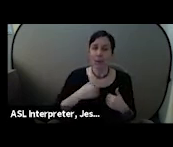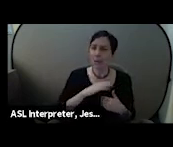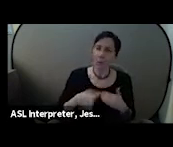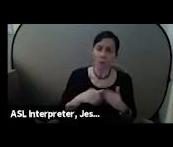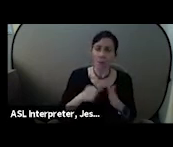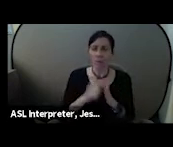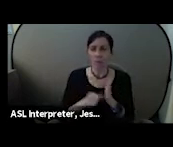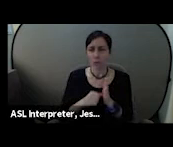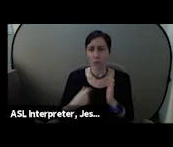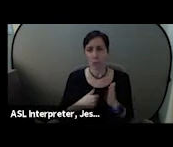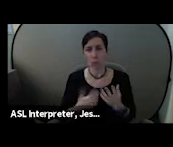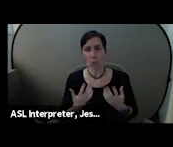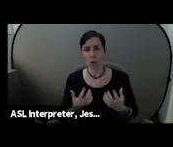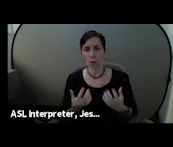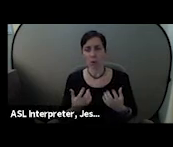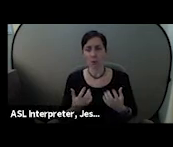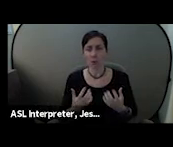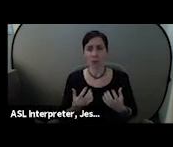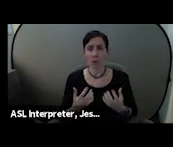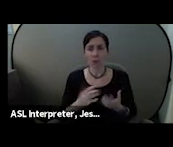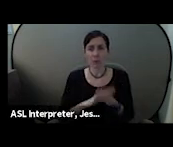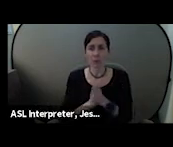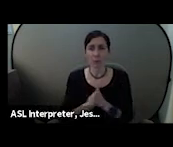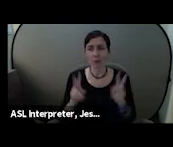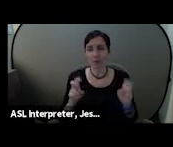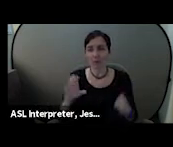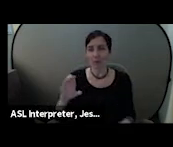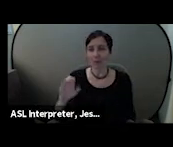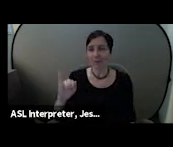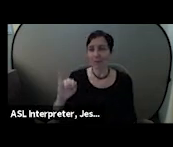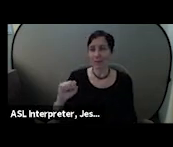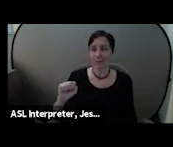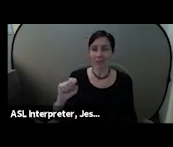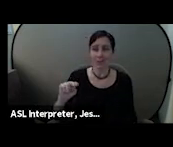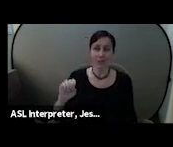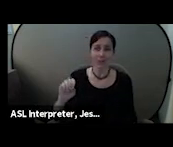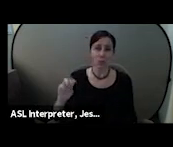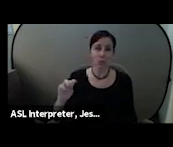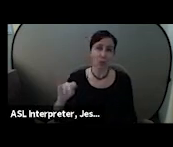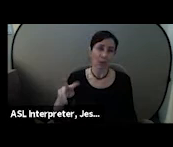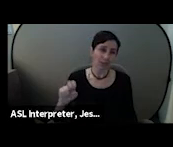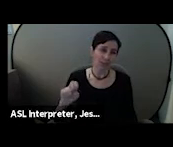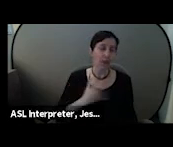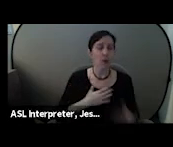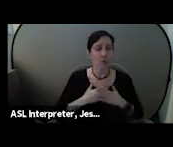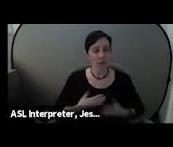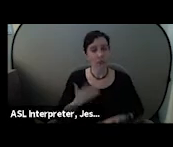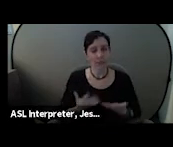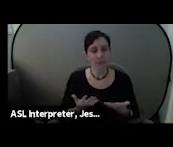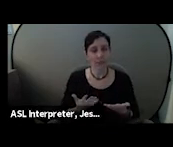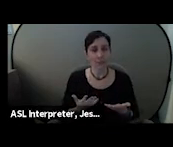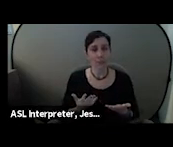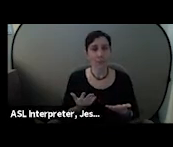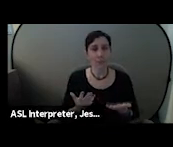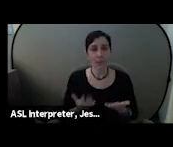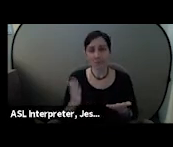need to be quote unquote cisnormative, our bodies still may be different. So